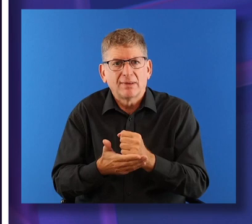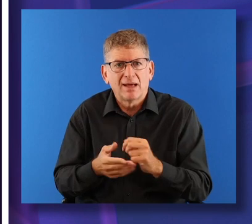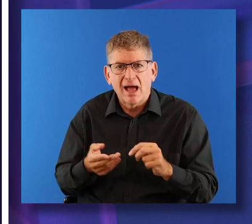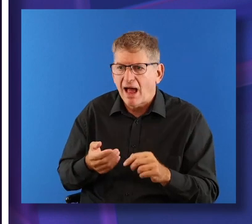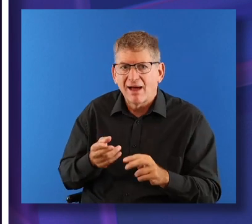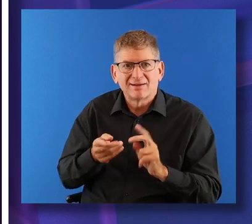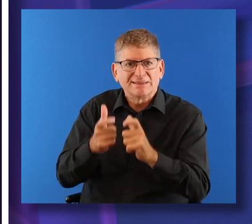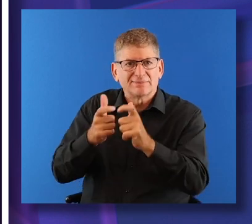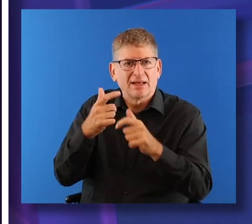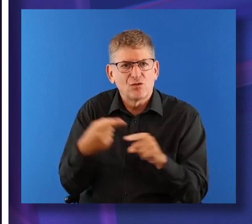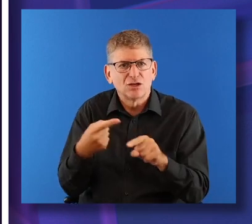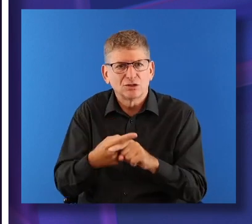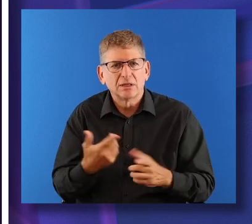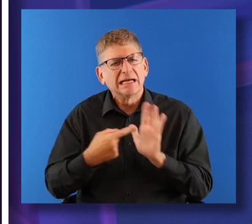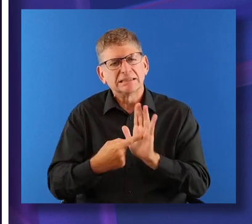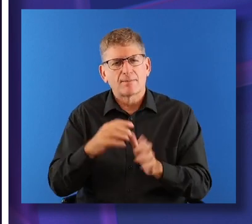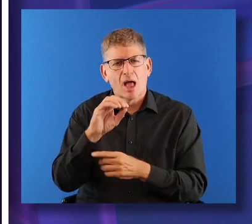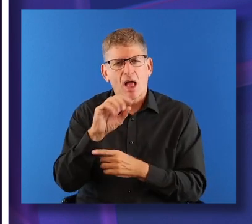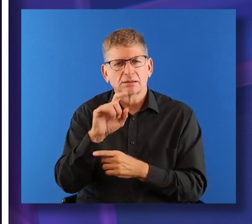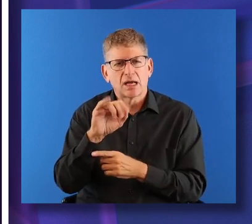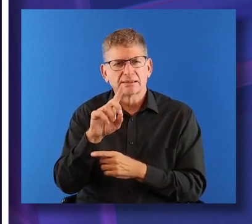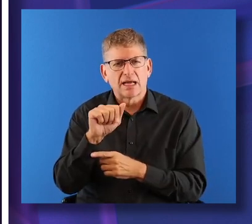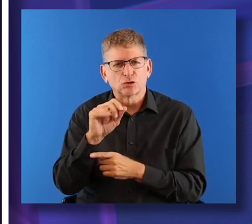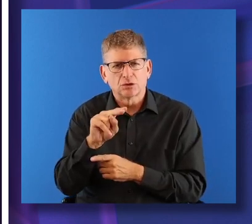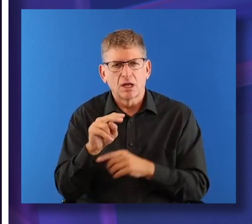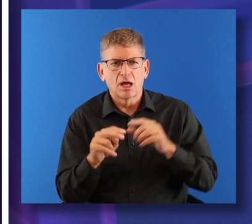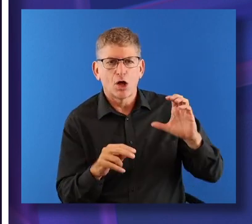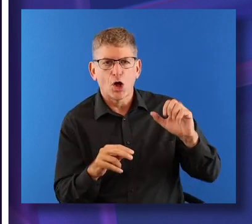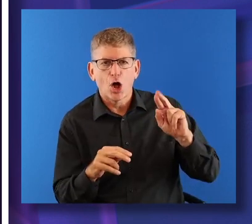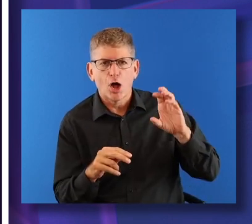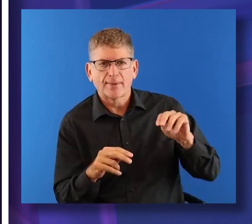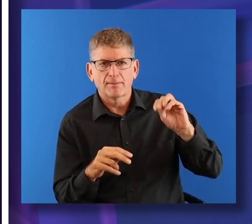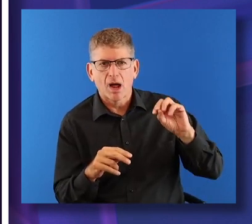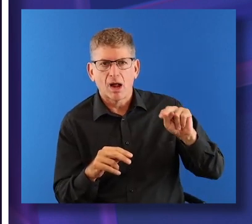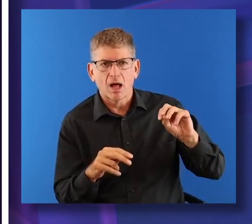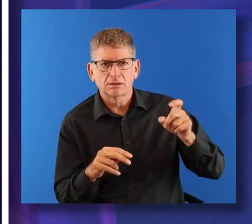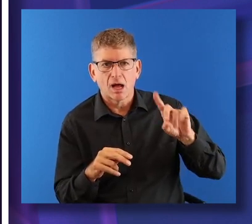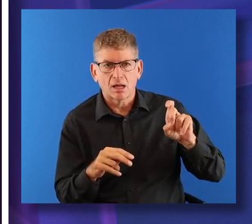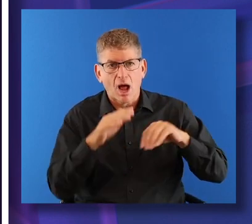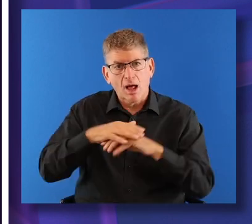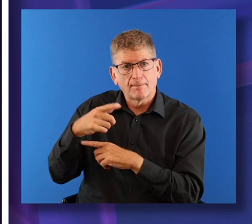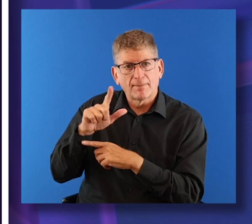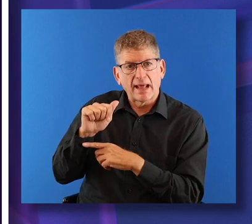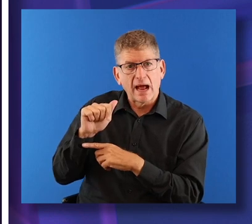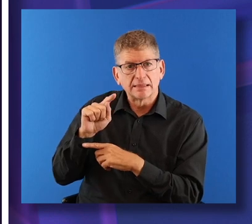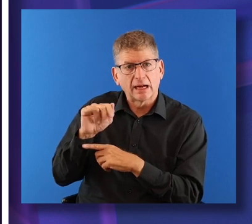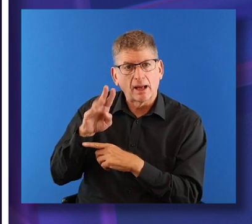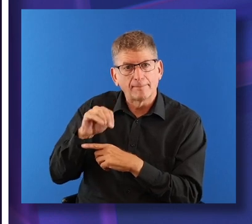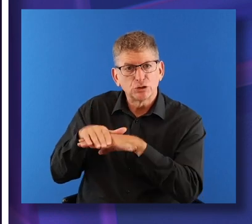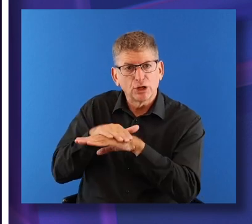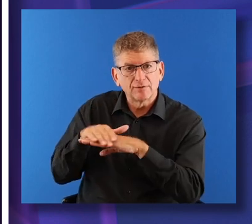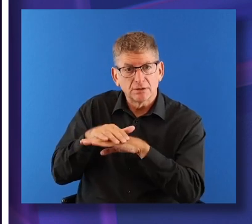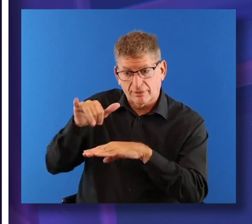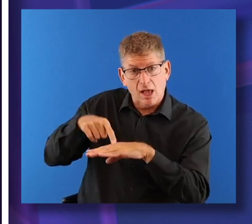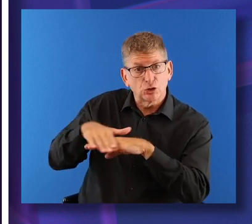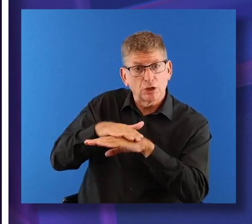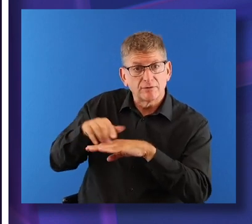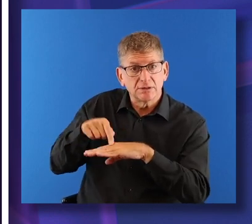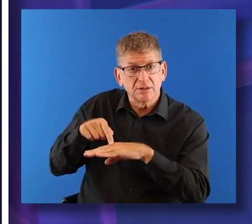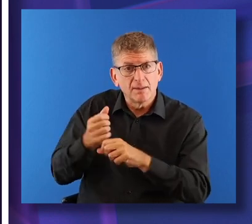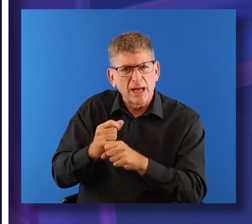that oxygen molecules break apart into two separate atoms much more easily than if the reaction were in a gas phase without the catalyst